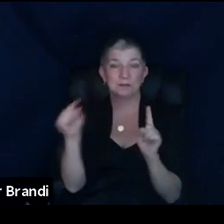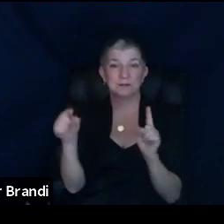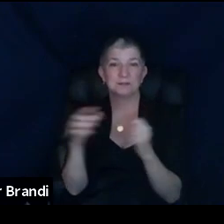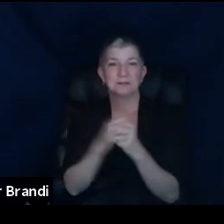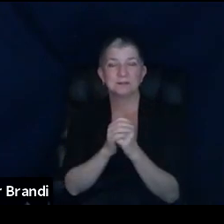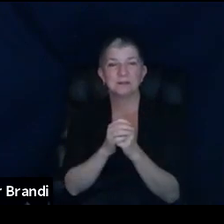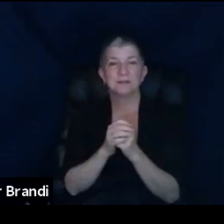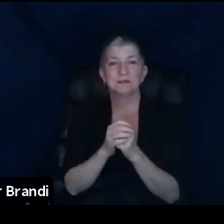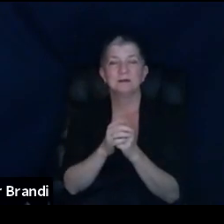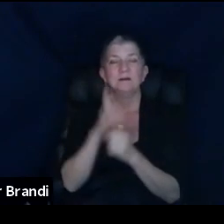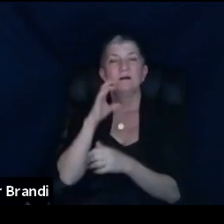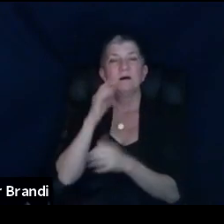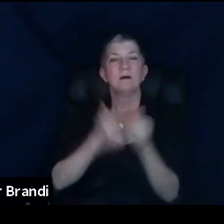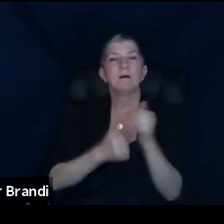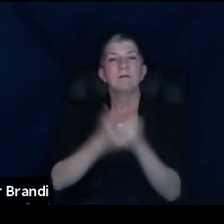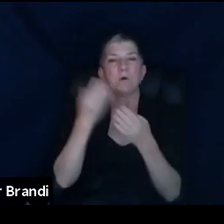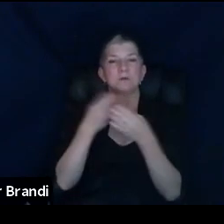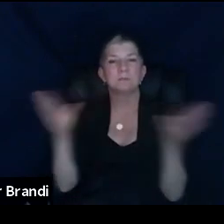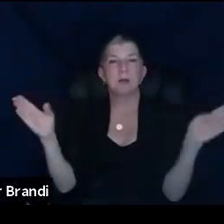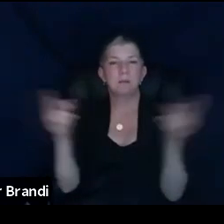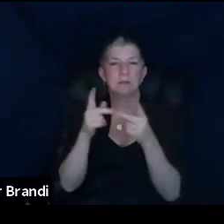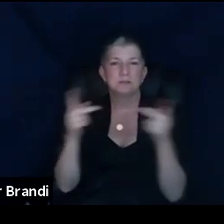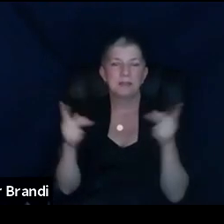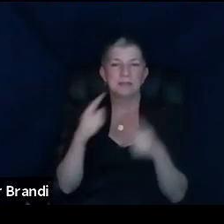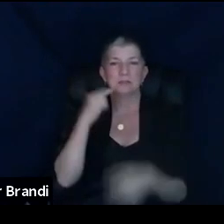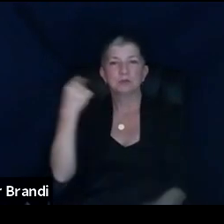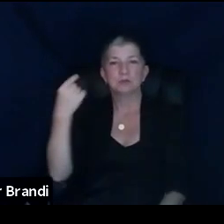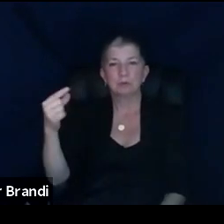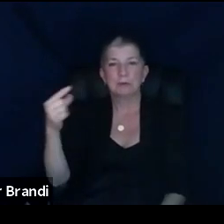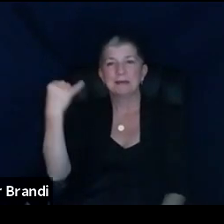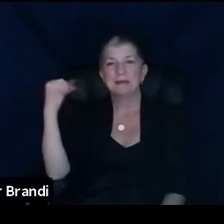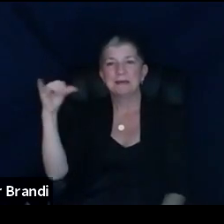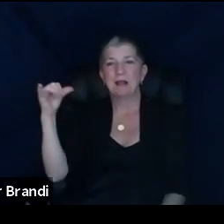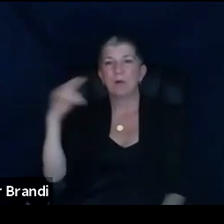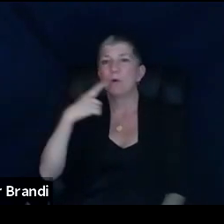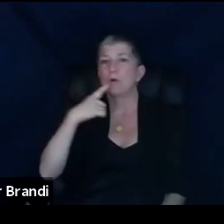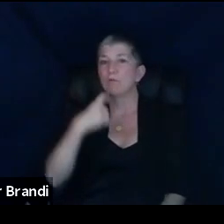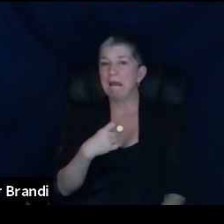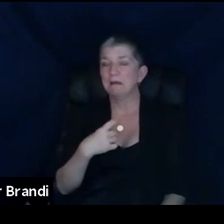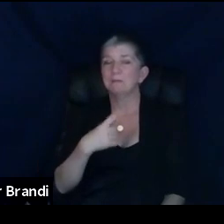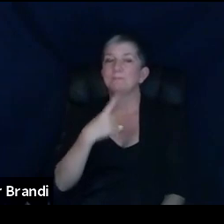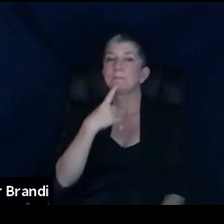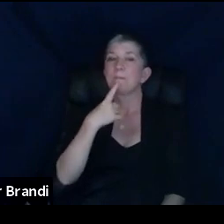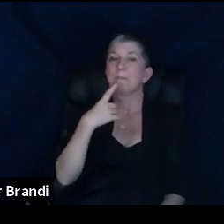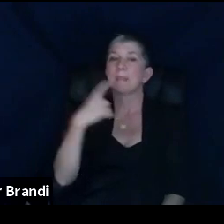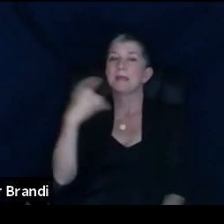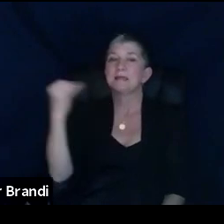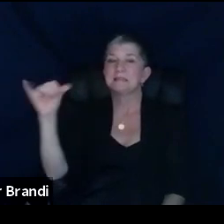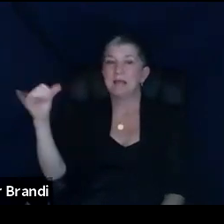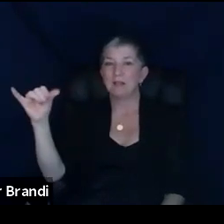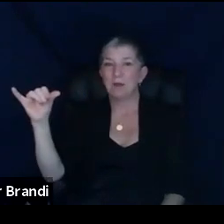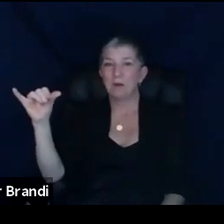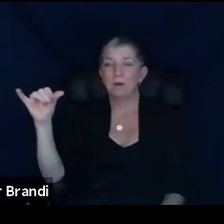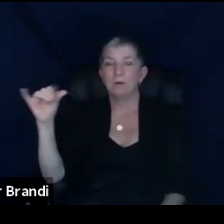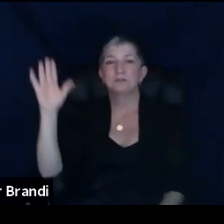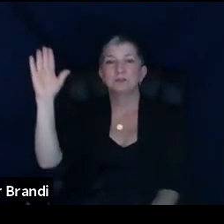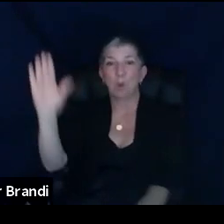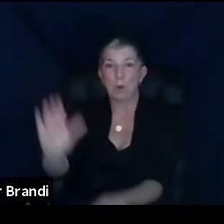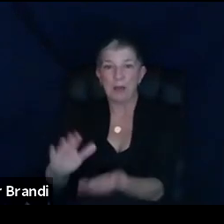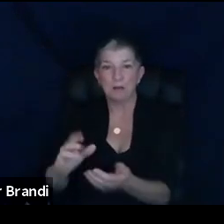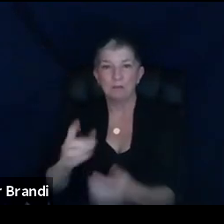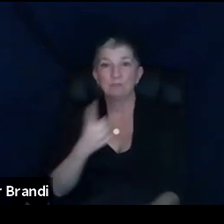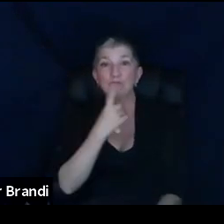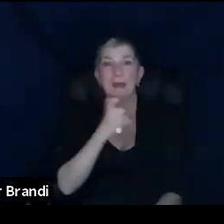in most public spaces, they're green, yellow, and red. Yellow is slow down, red